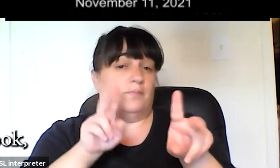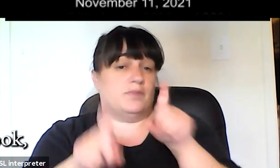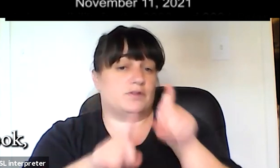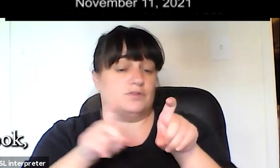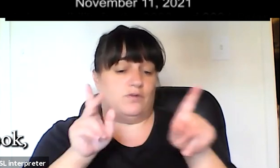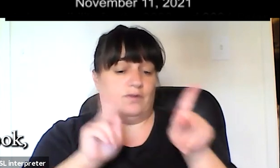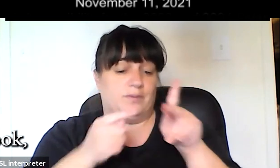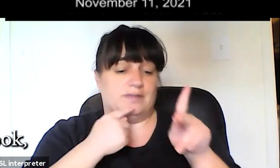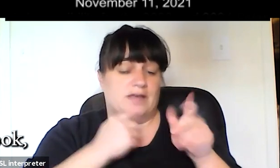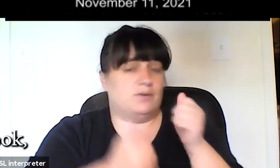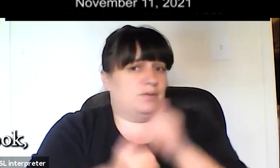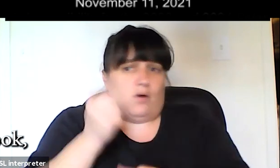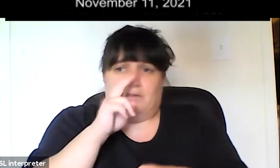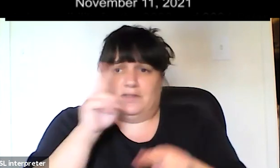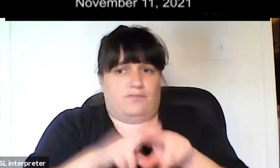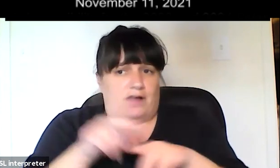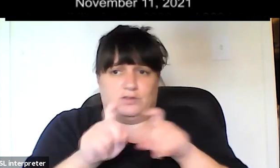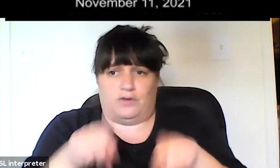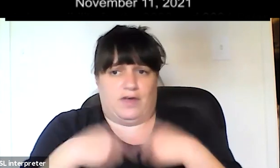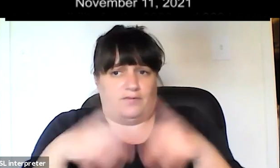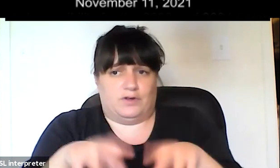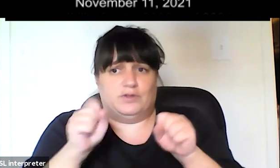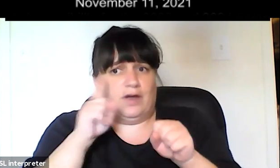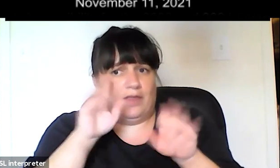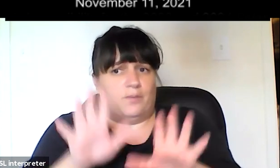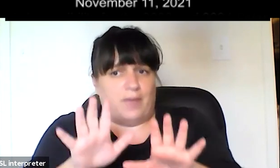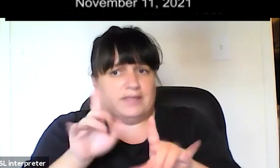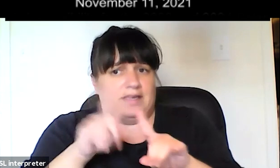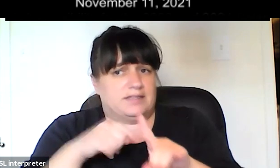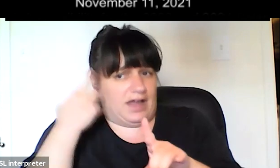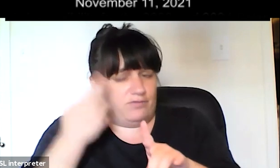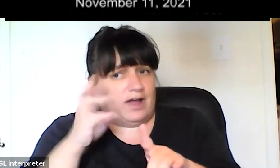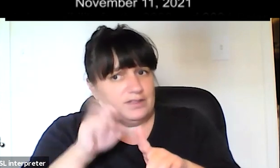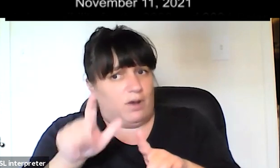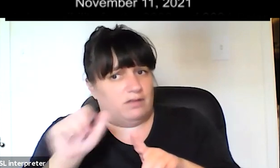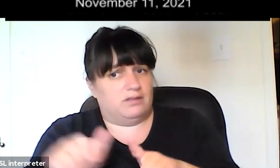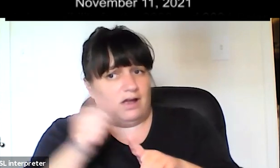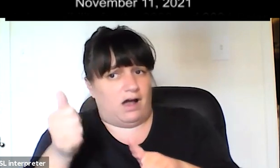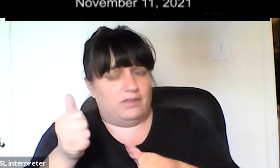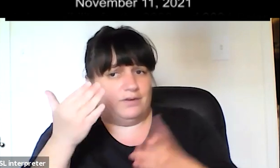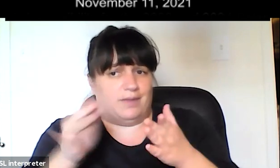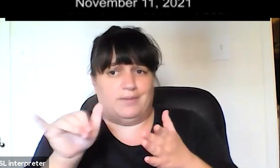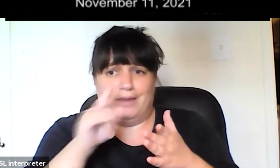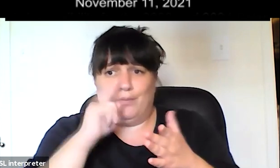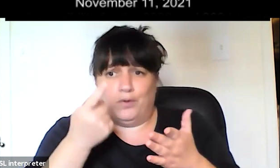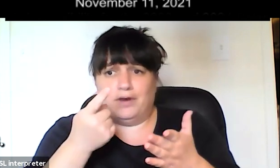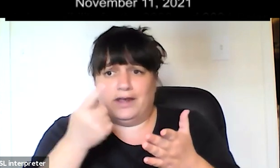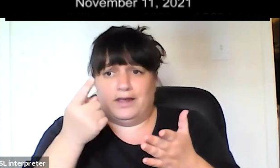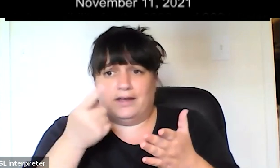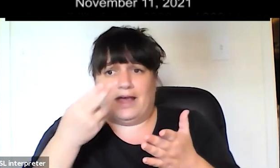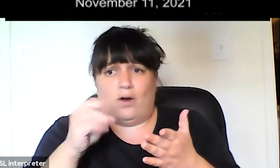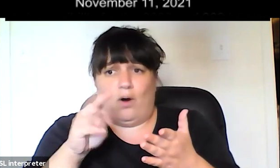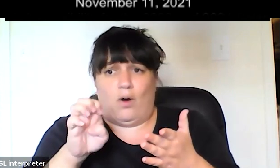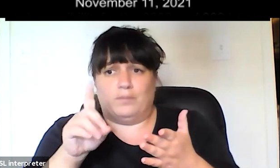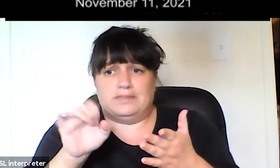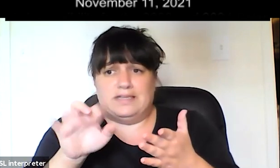said that this was the most fun survey I ever took, which I thought was amazing until I realized, well, the other surveys might be like really boring Home Depot surveys. Who